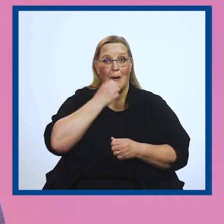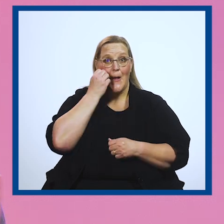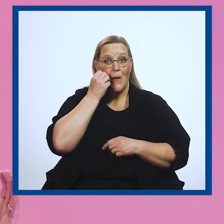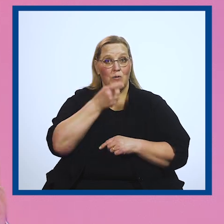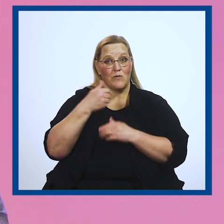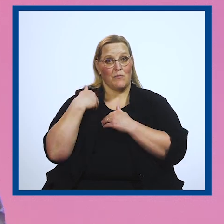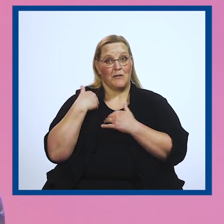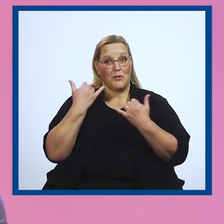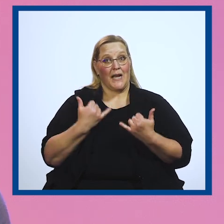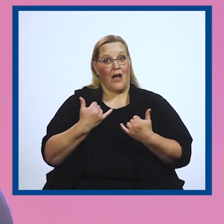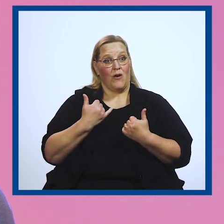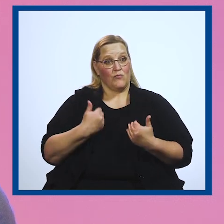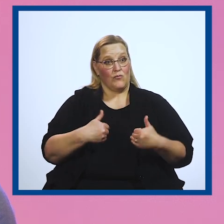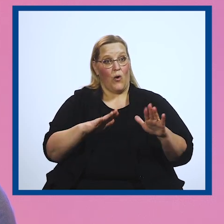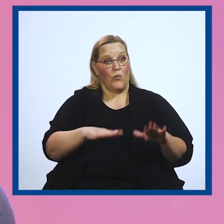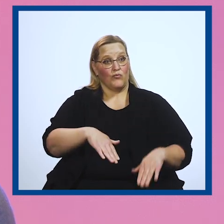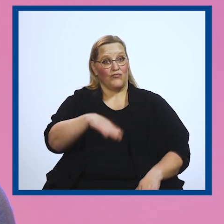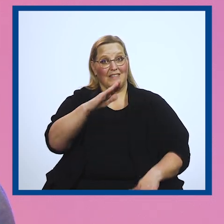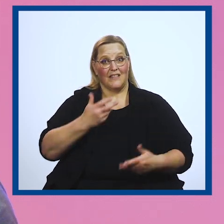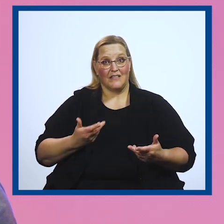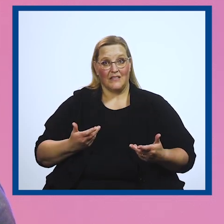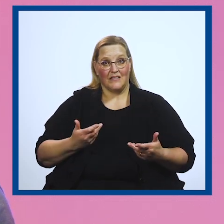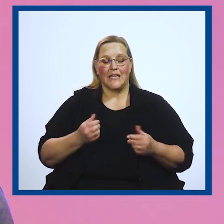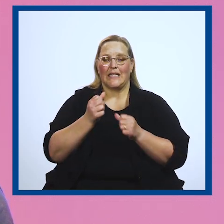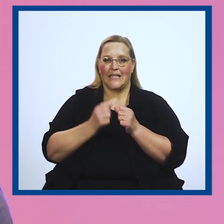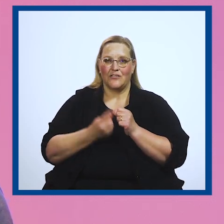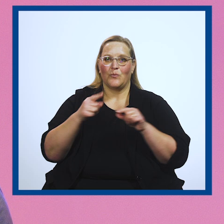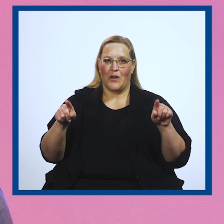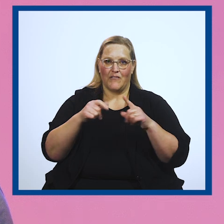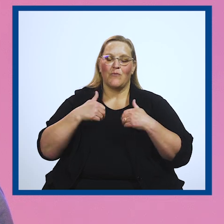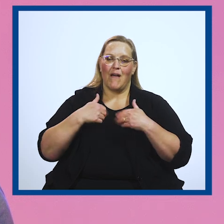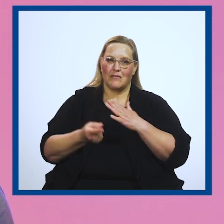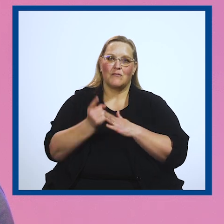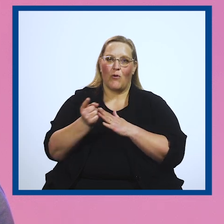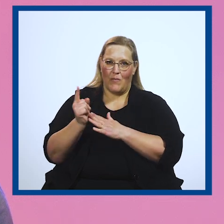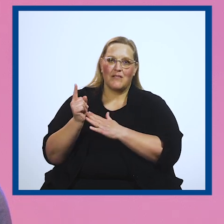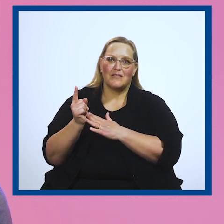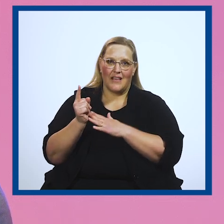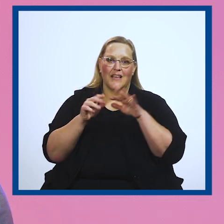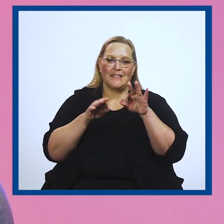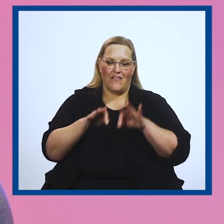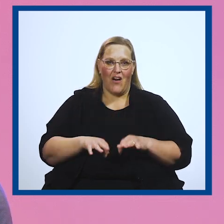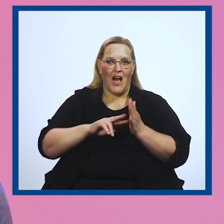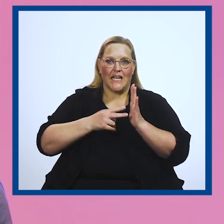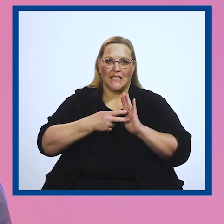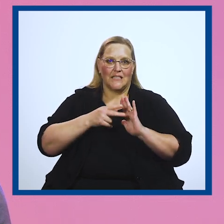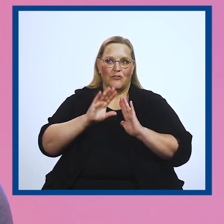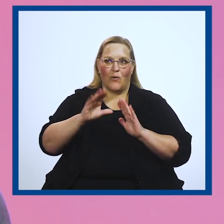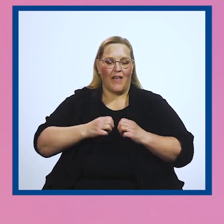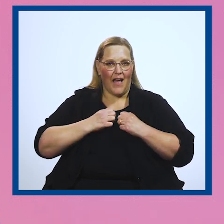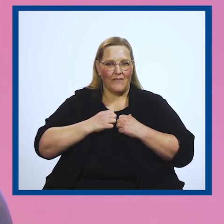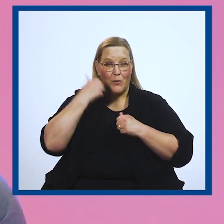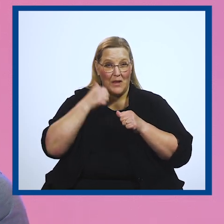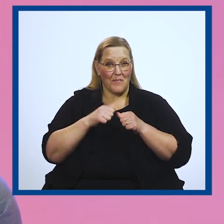you're responsible, go raise it. You see, each and every one of us has these moments that define our whole life. Do you